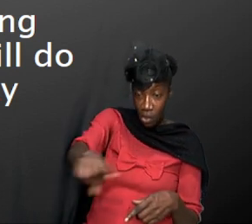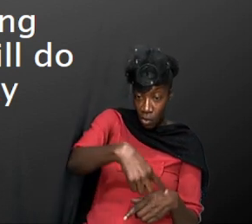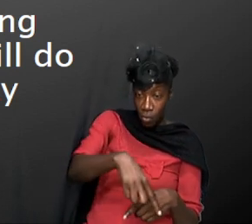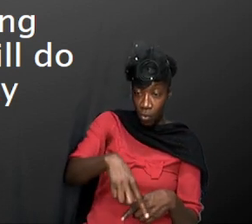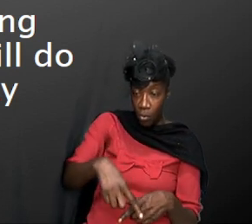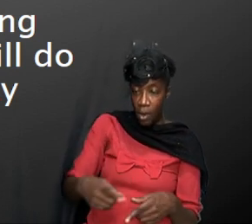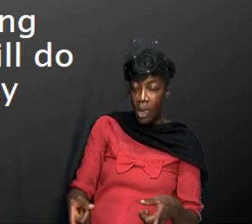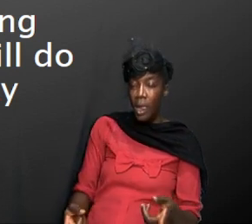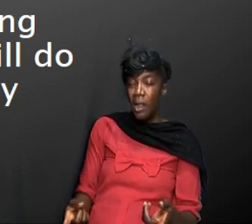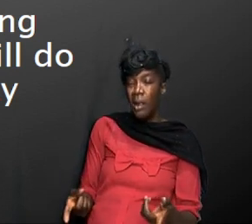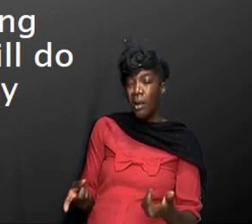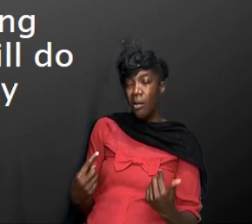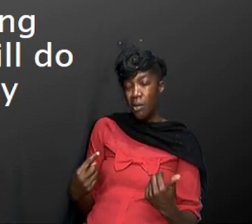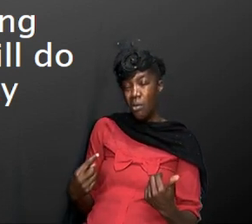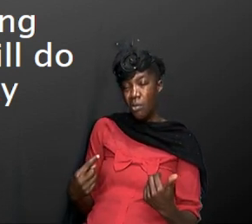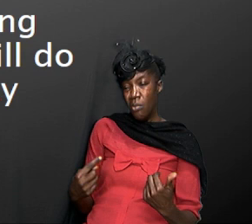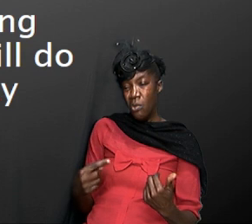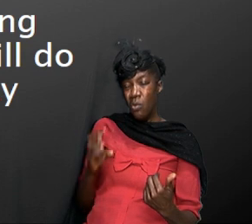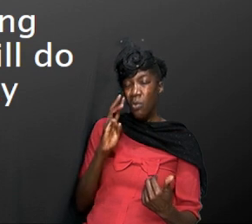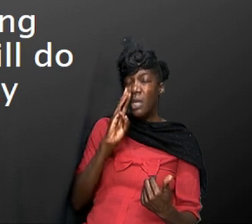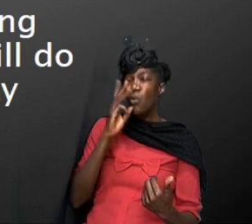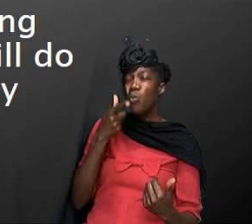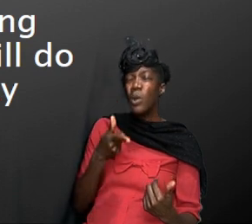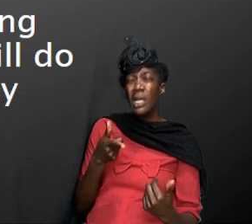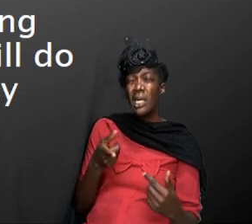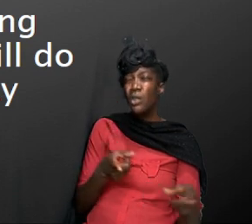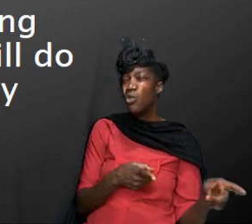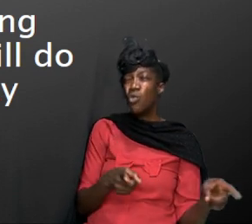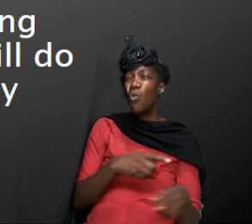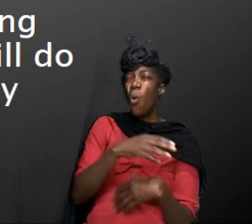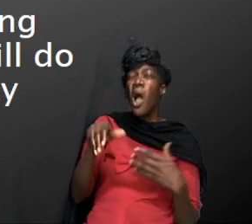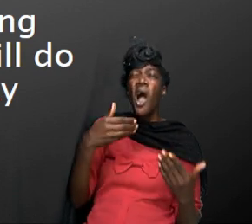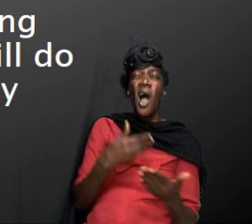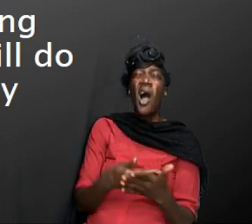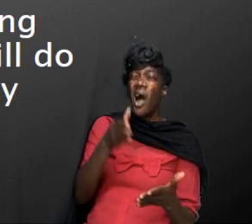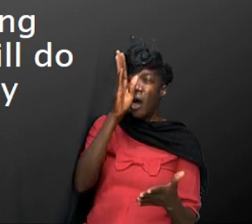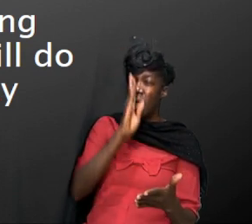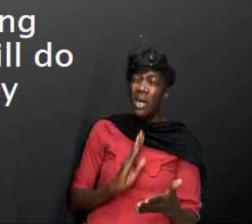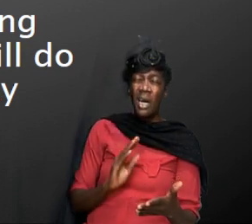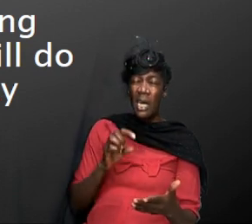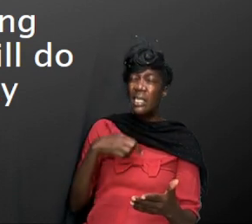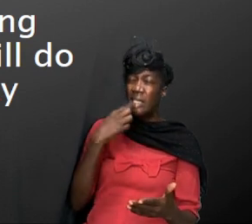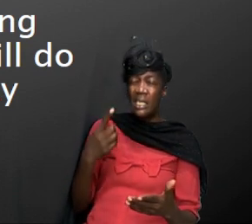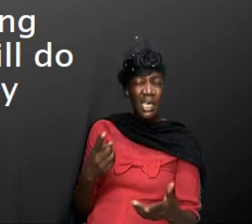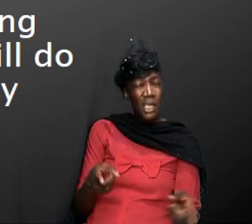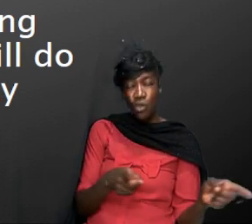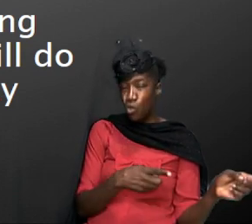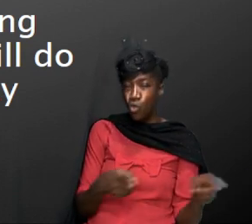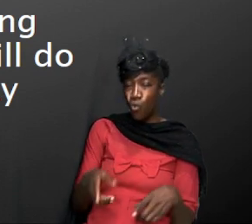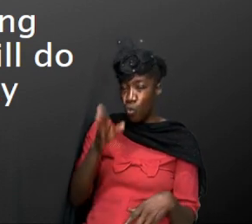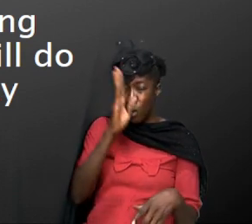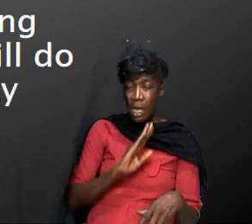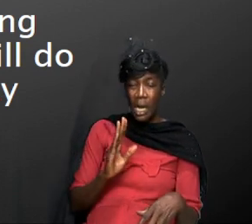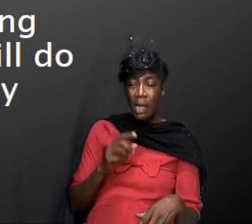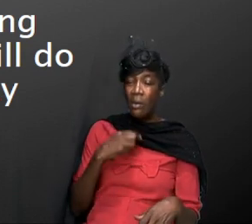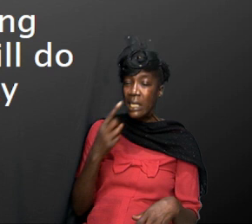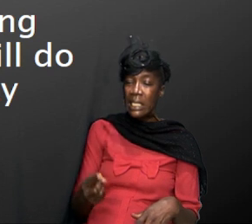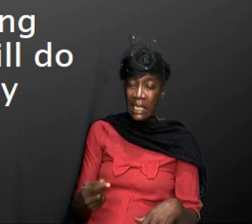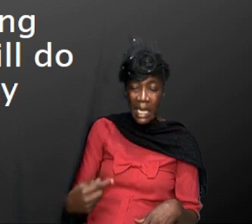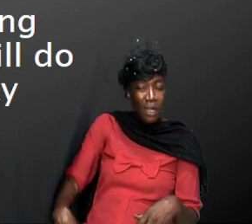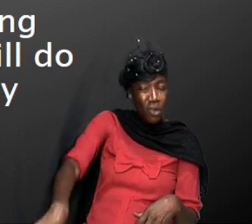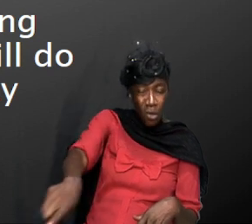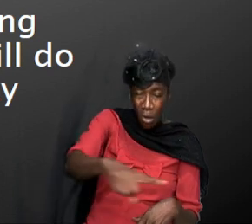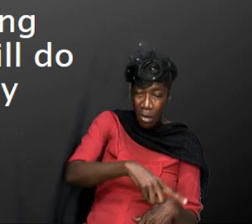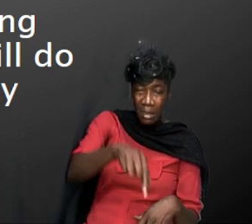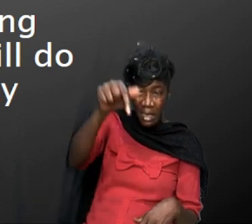get to the point where we are willing to do all that God commanded us to do, God will say to us, this